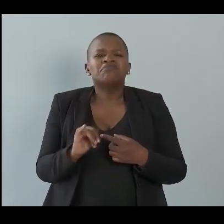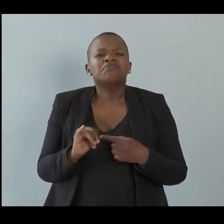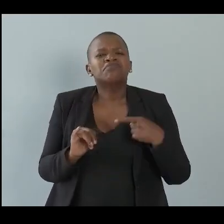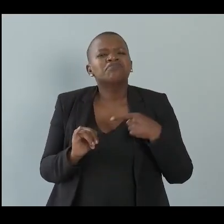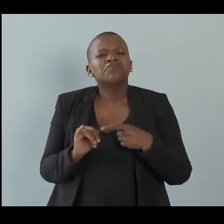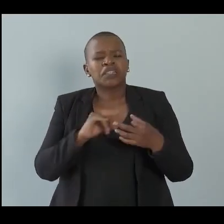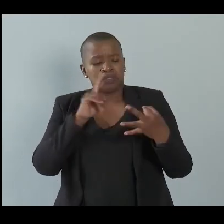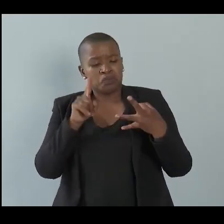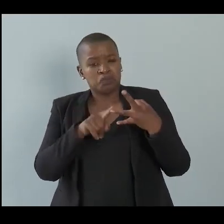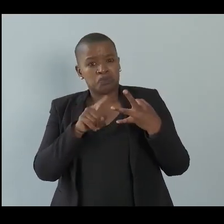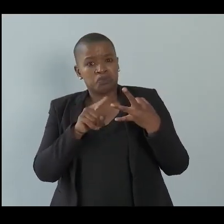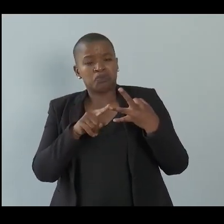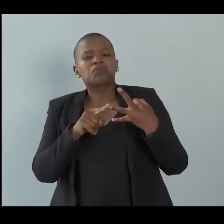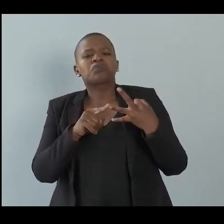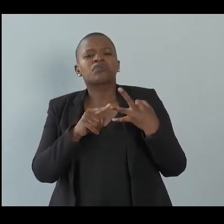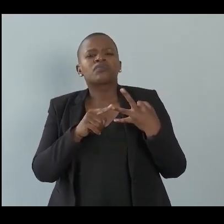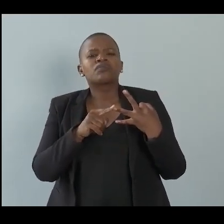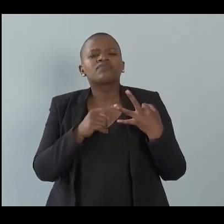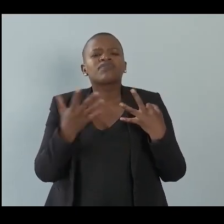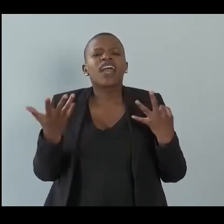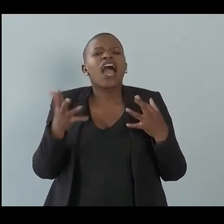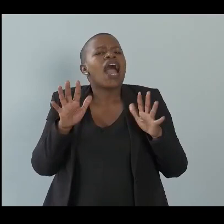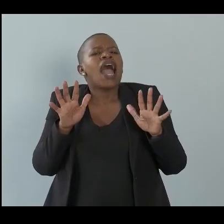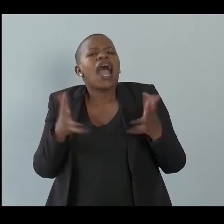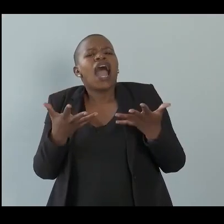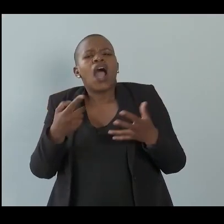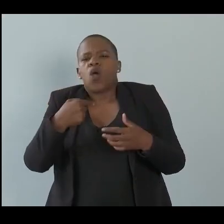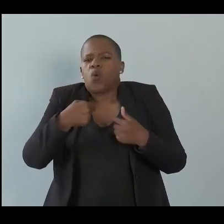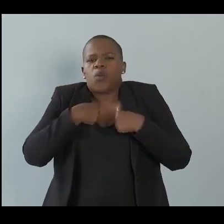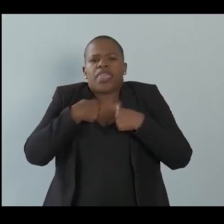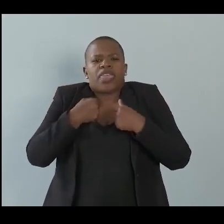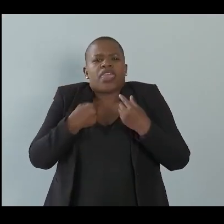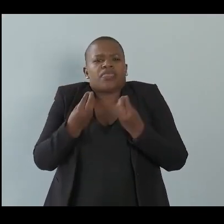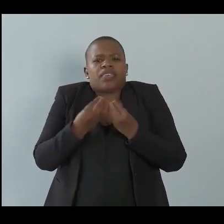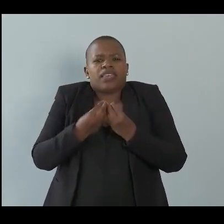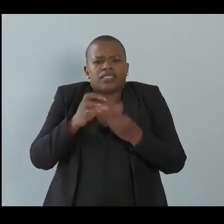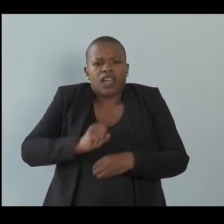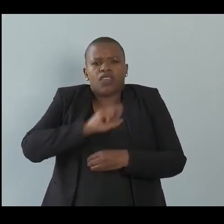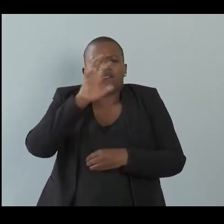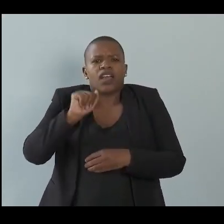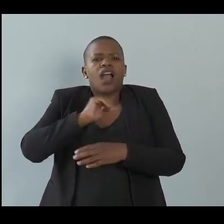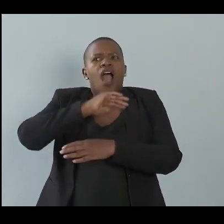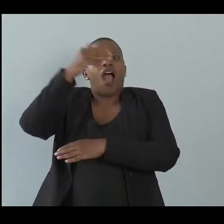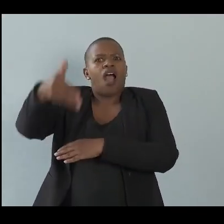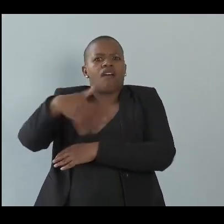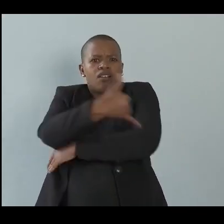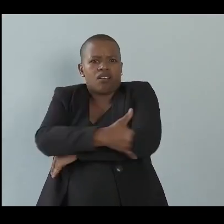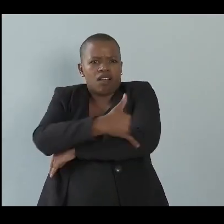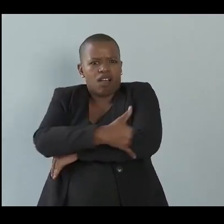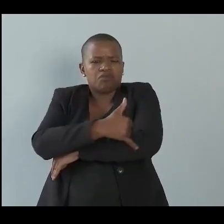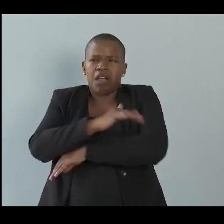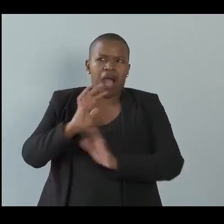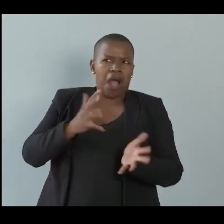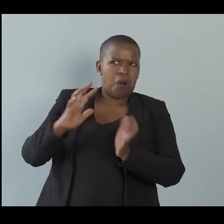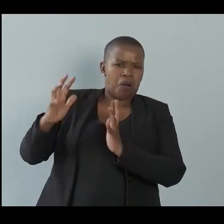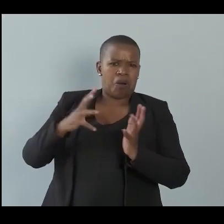and non-motorized assets, including cargo. And there's a need for that in the South African environment. The